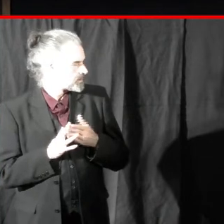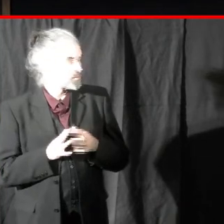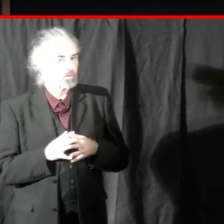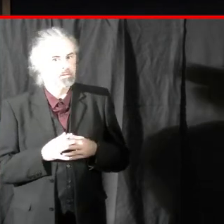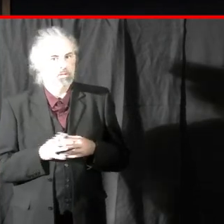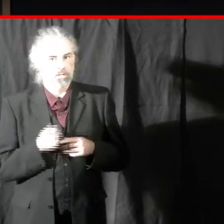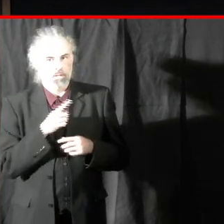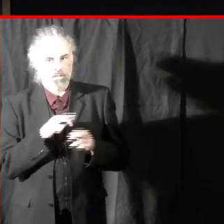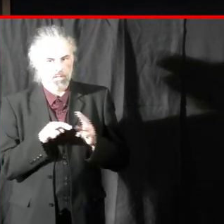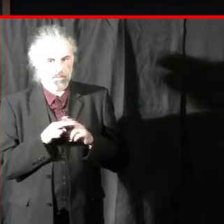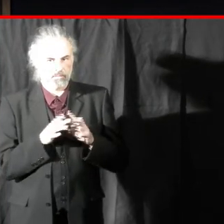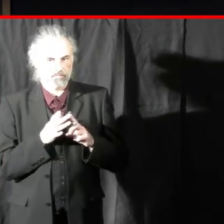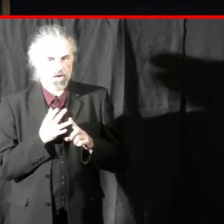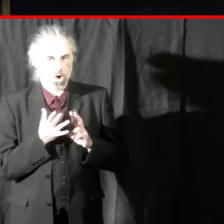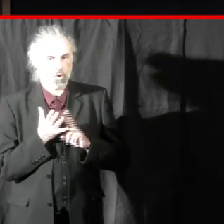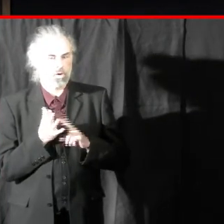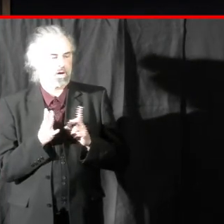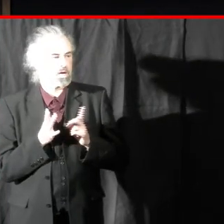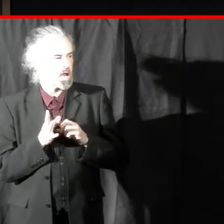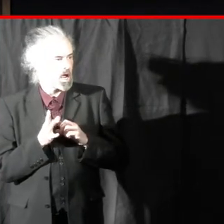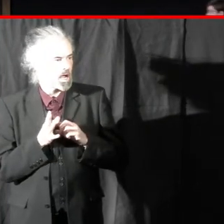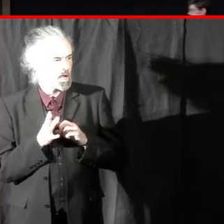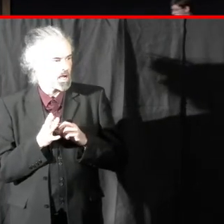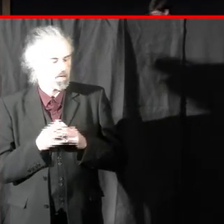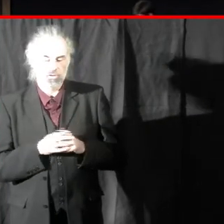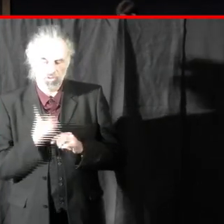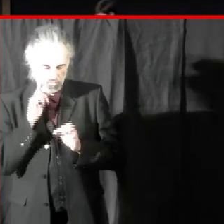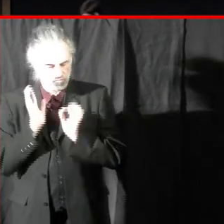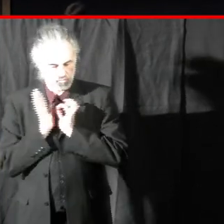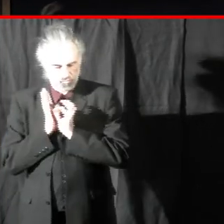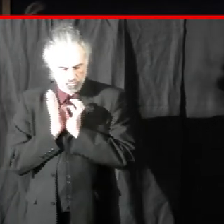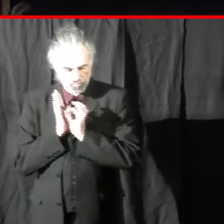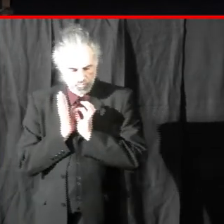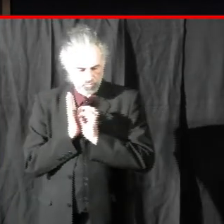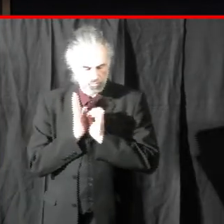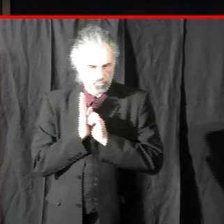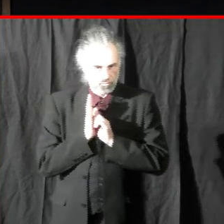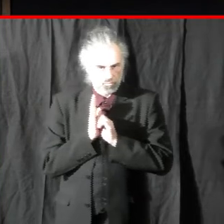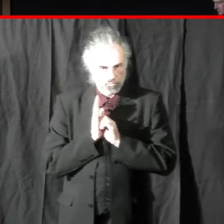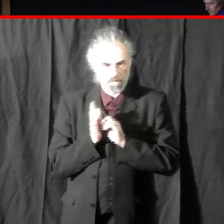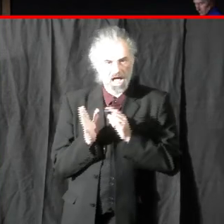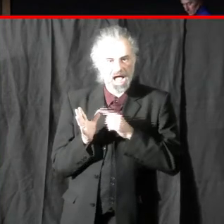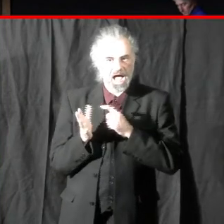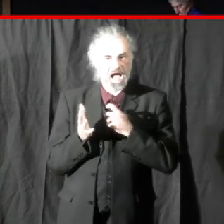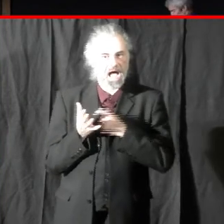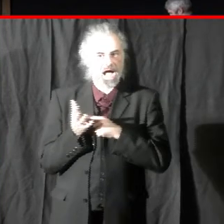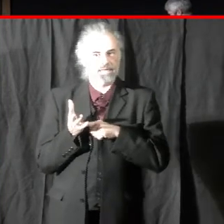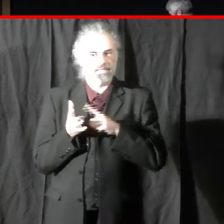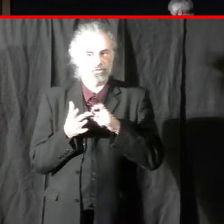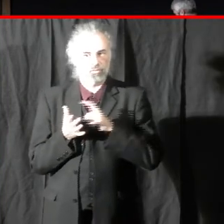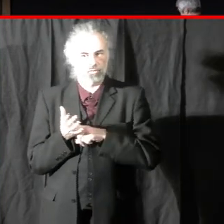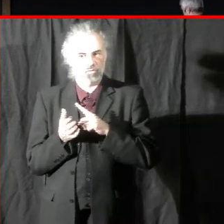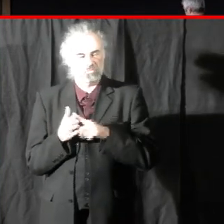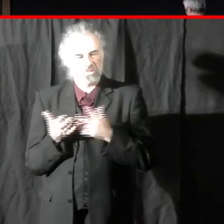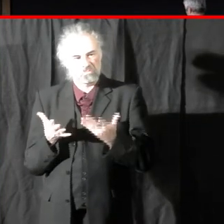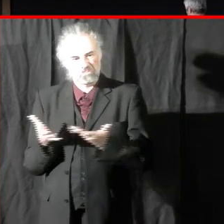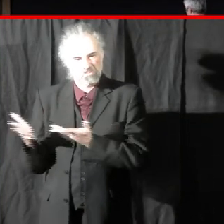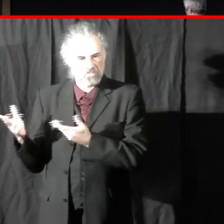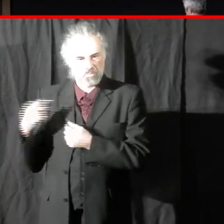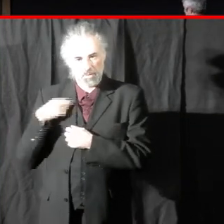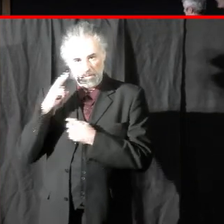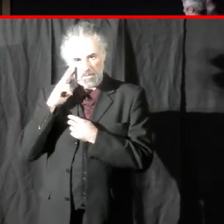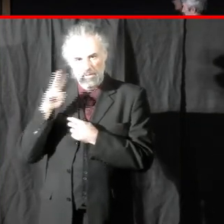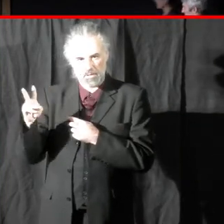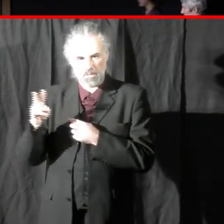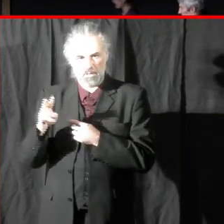Fiona, a science communicator, is writing the article. And in this scene, you may notice that the language starts